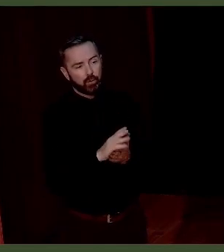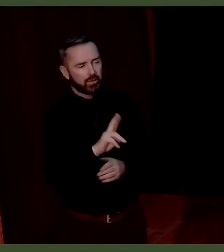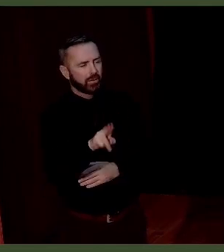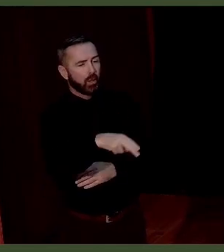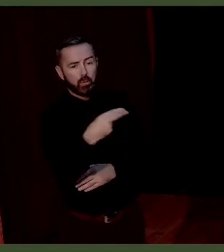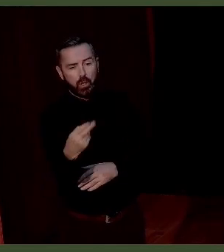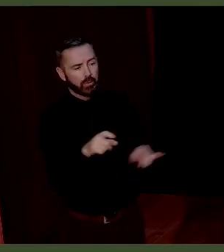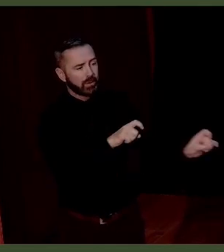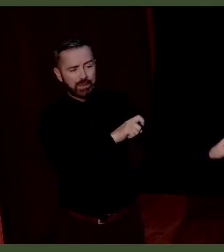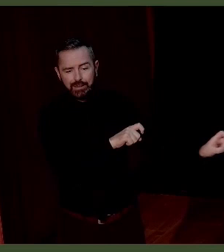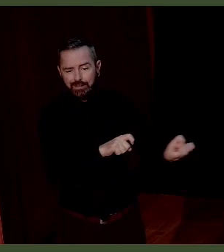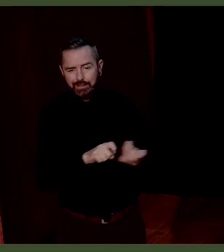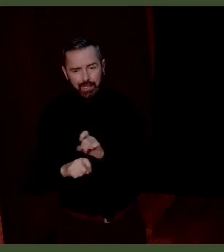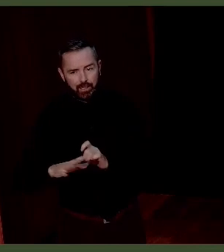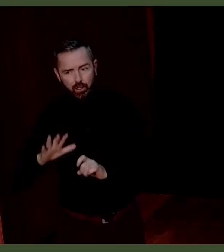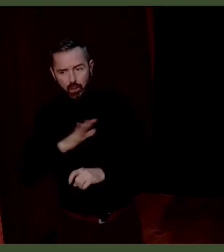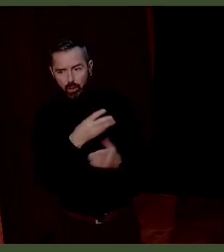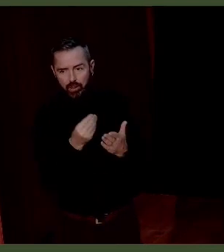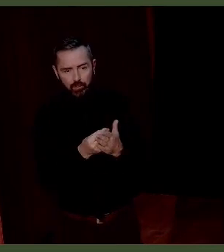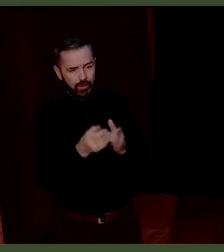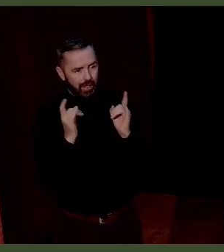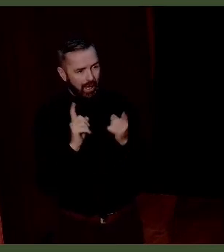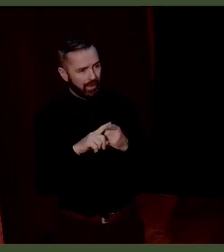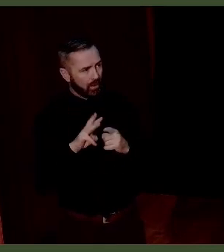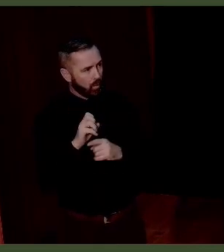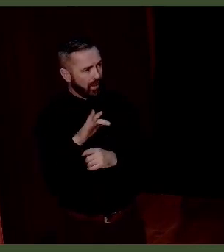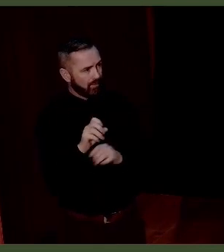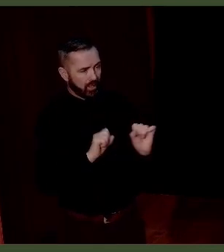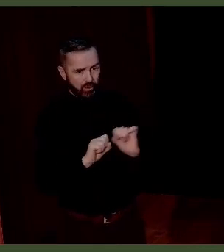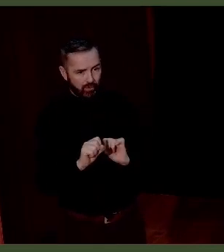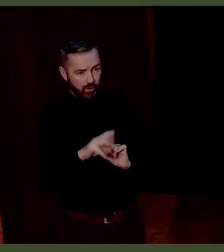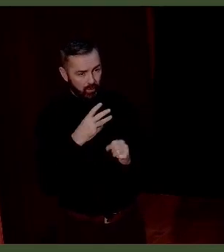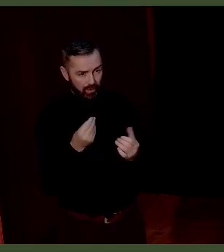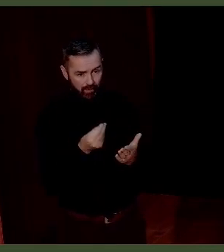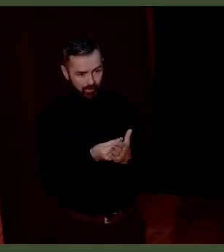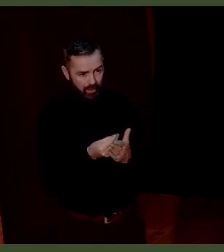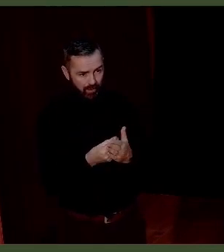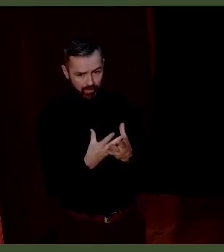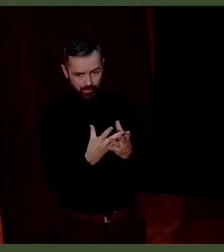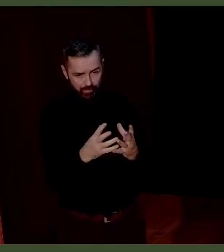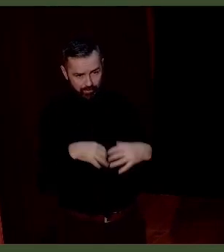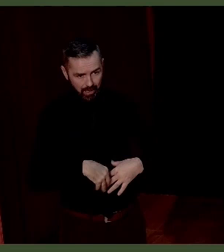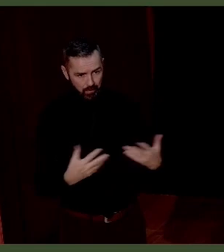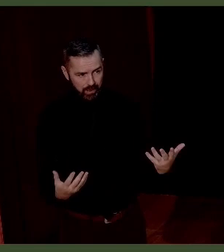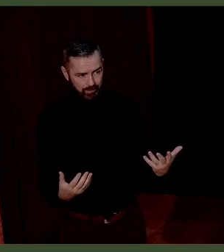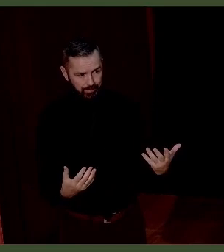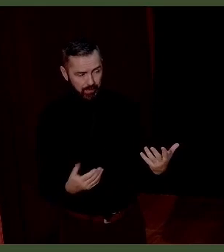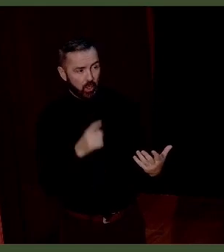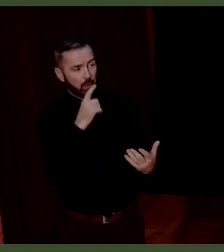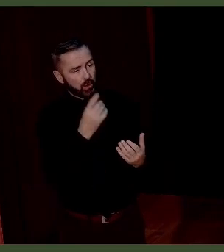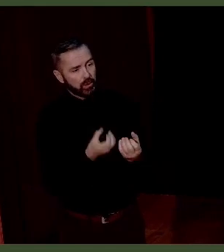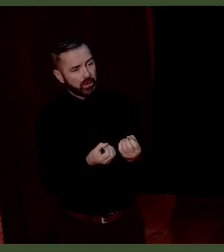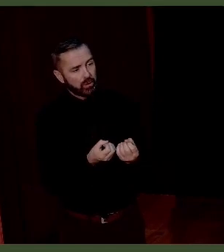proved impossible to sustain locally funded health and welfare services. You would have taken the whole financial basis out. But the story of